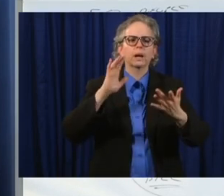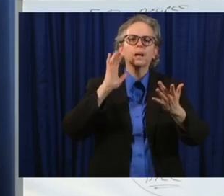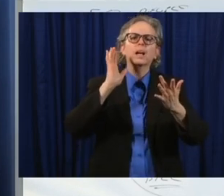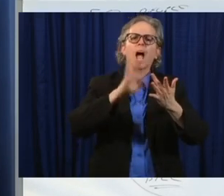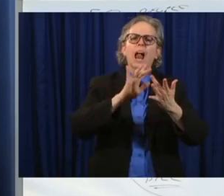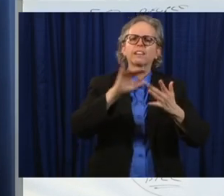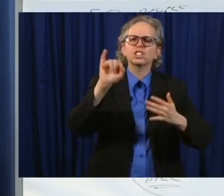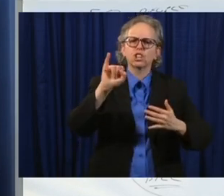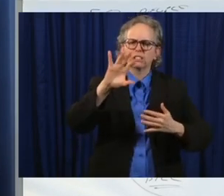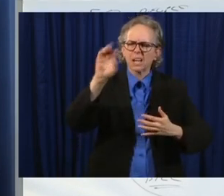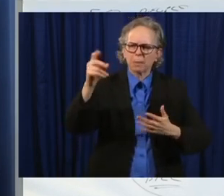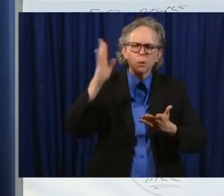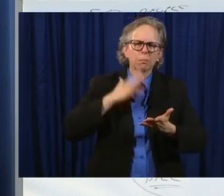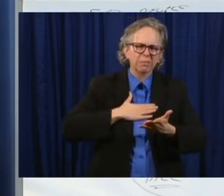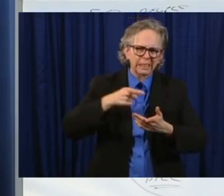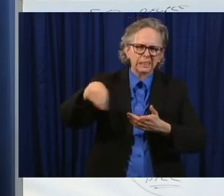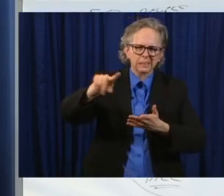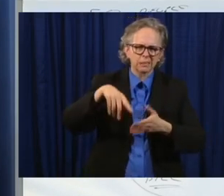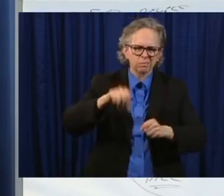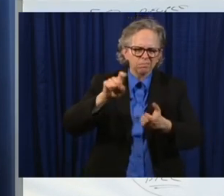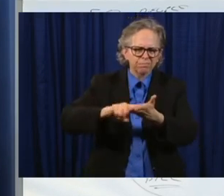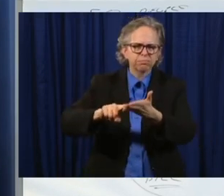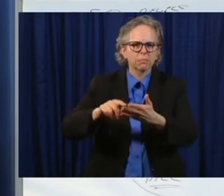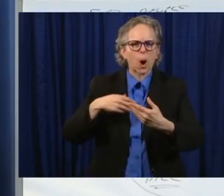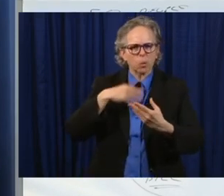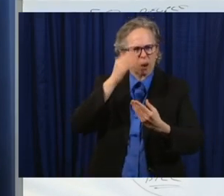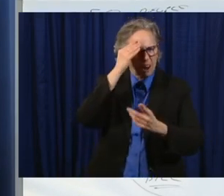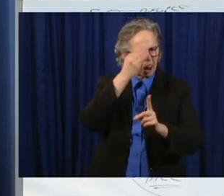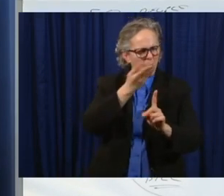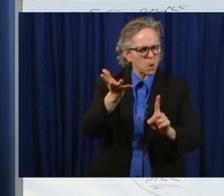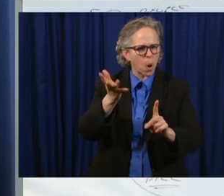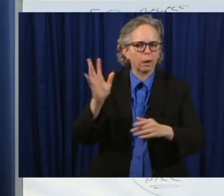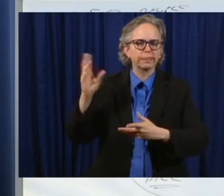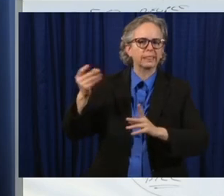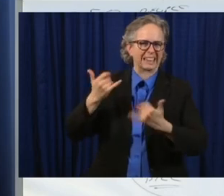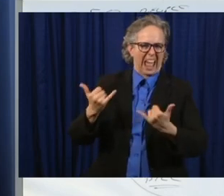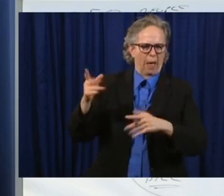I'll report back what they tell me.